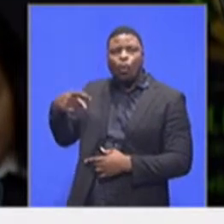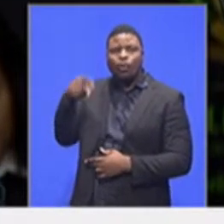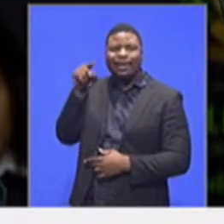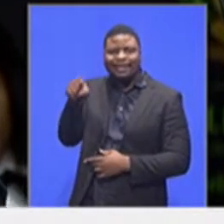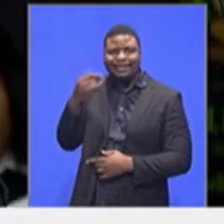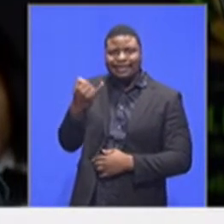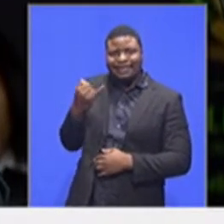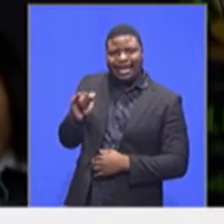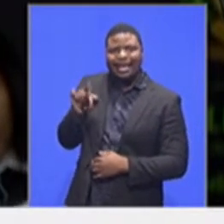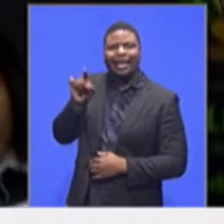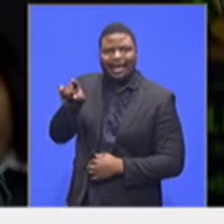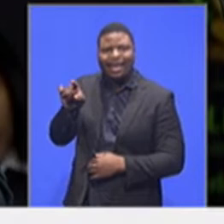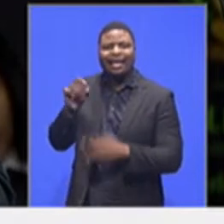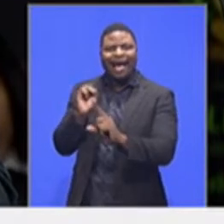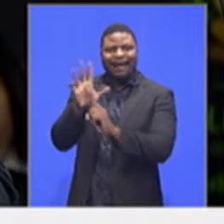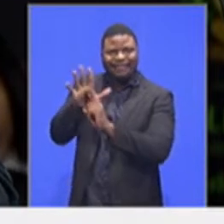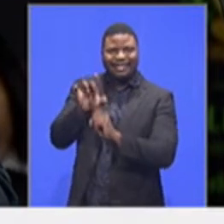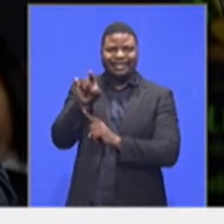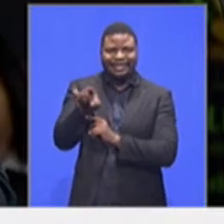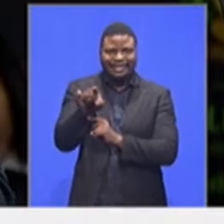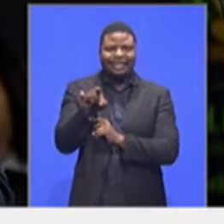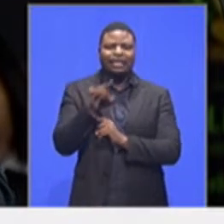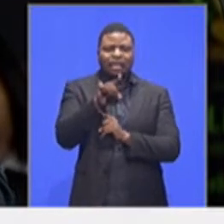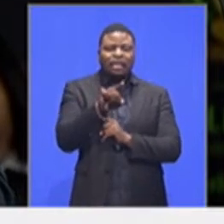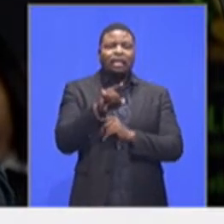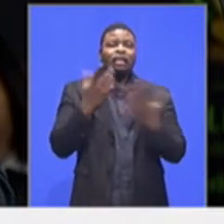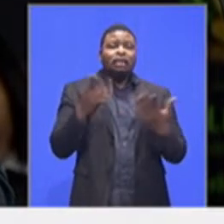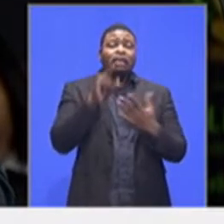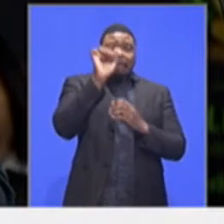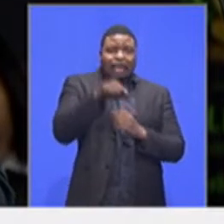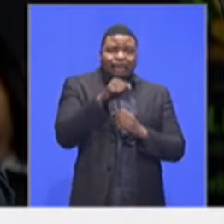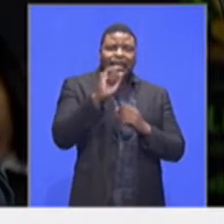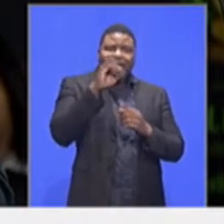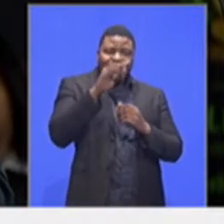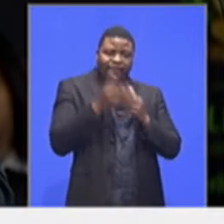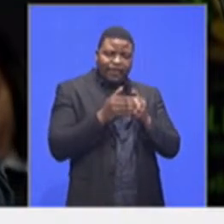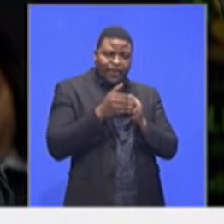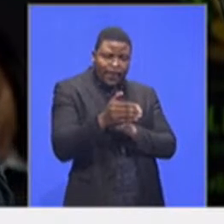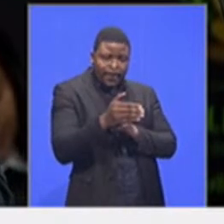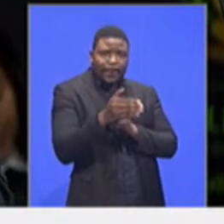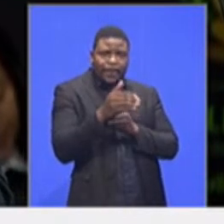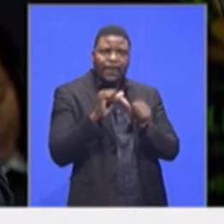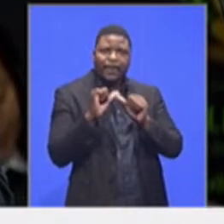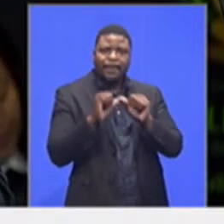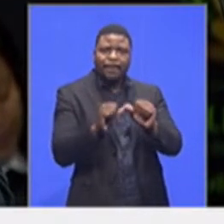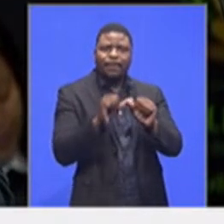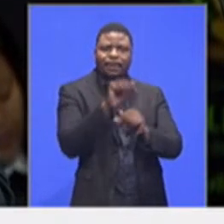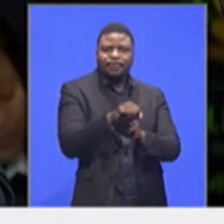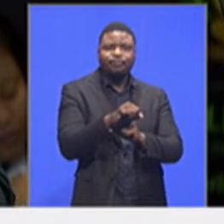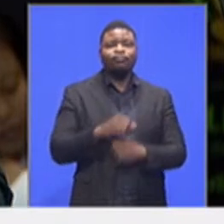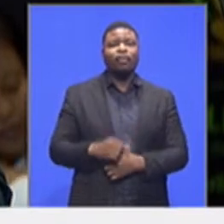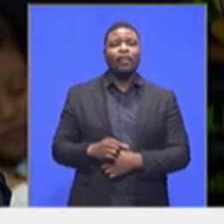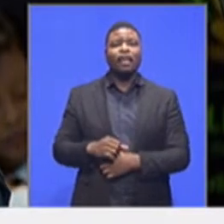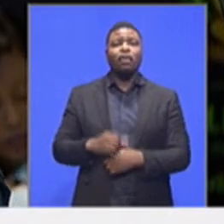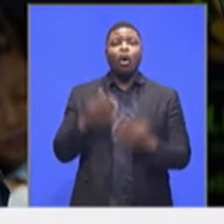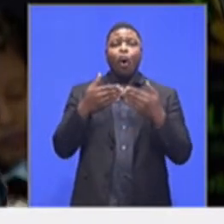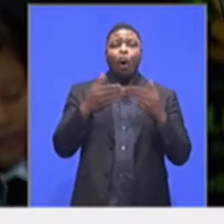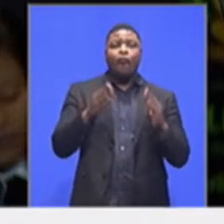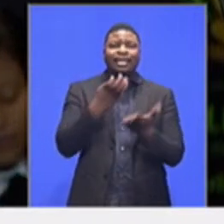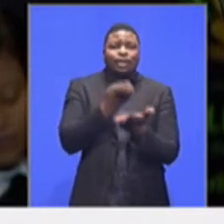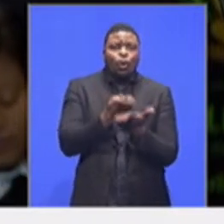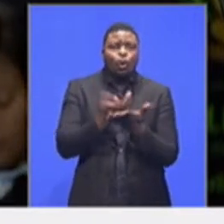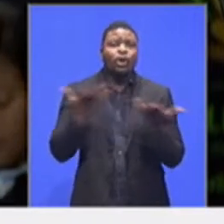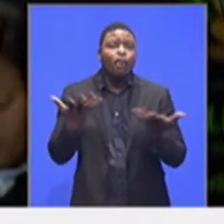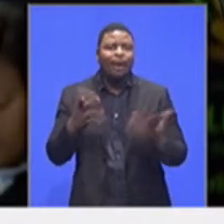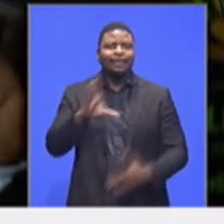growth if they materialize. The reopening of the Chinese economy, however, may